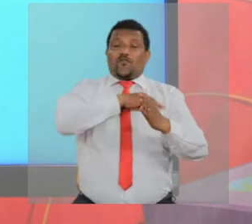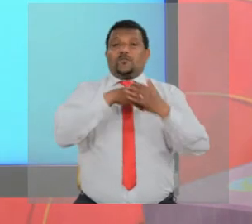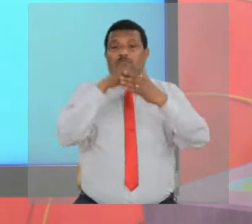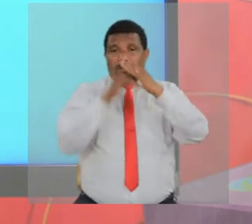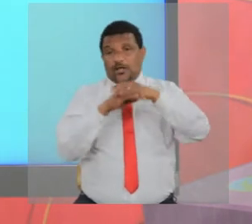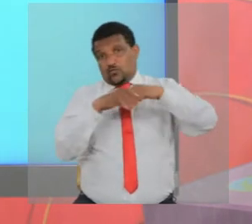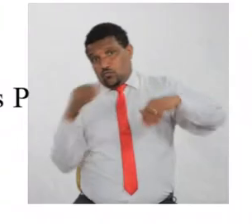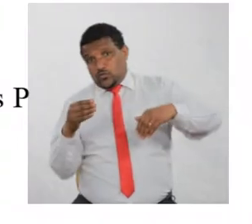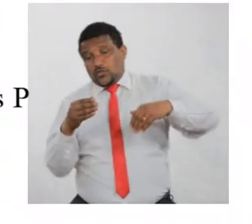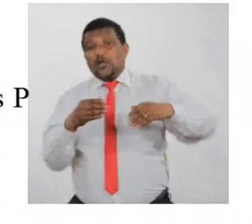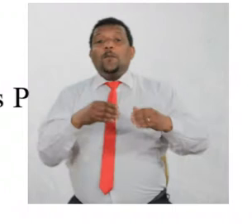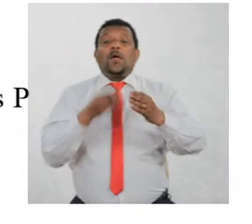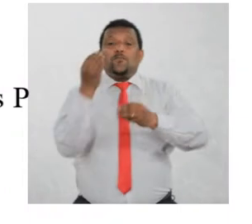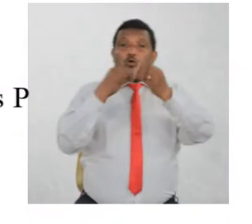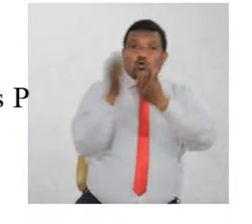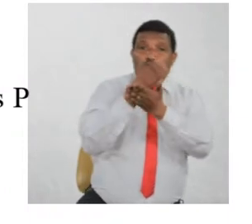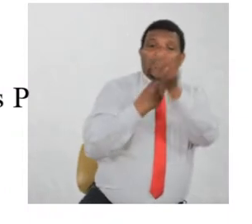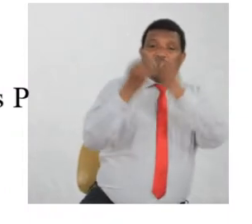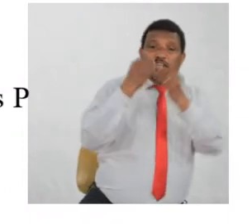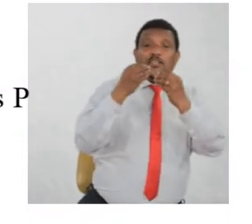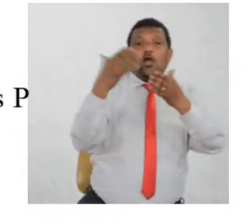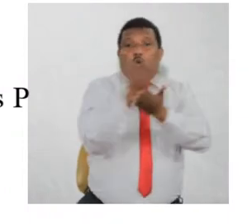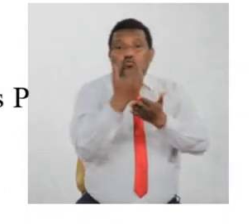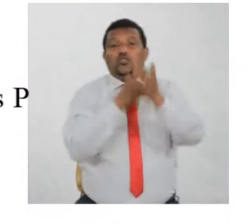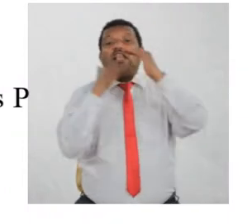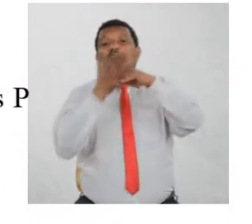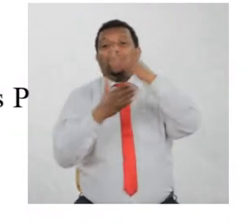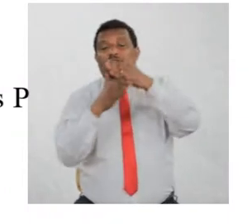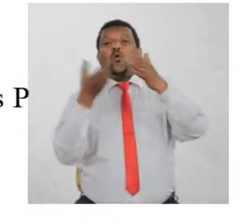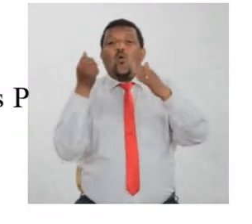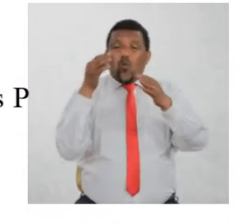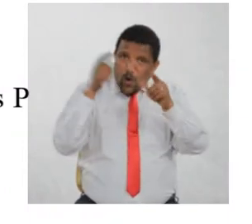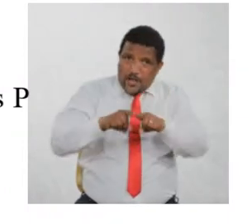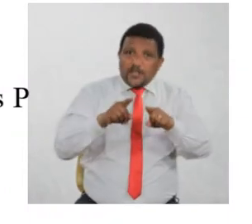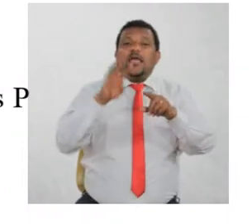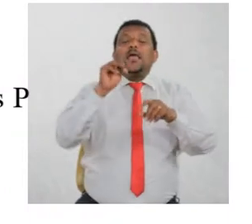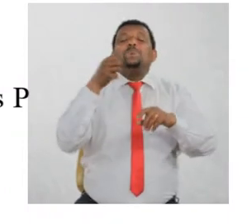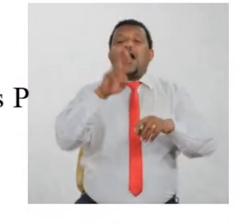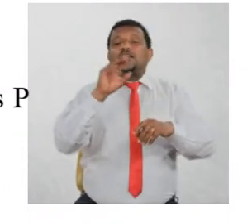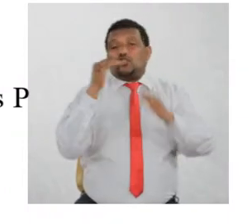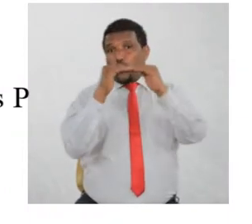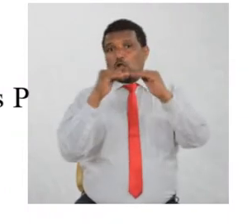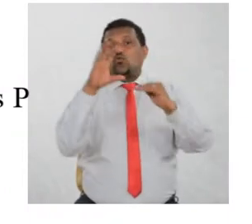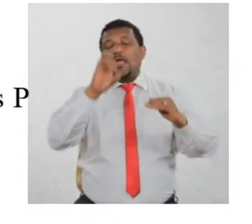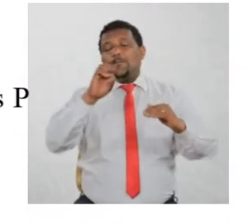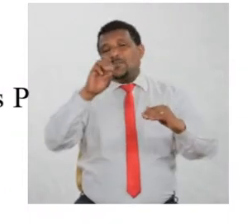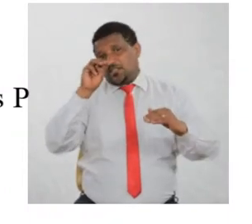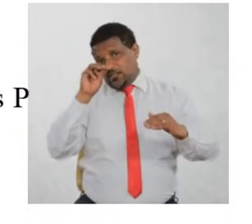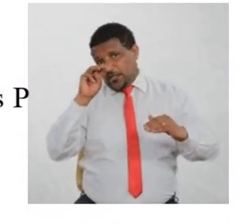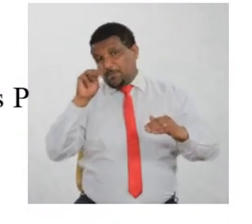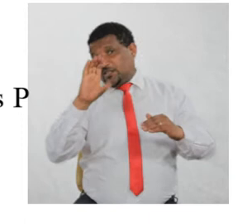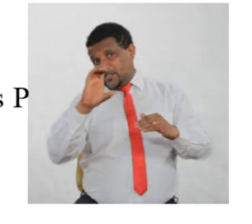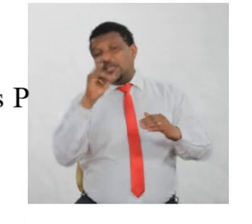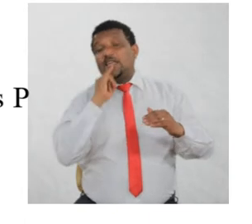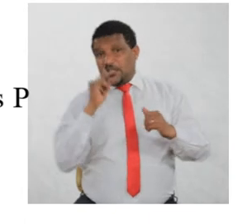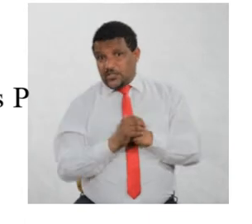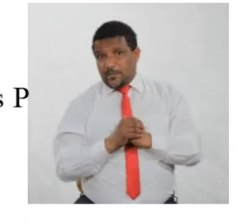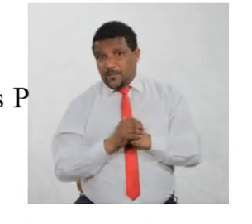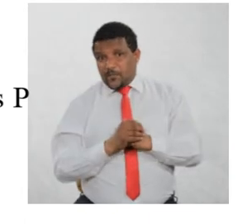and selling an output level where MR is equal to MC and the MC